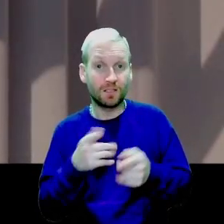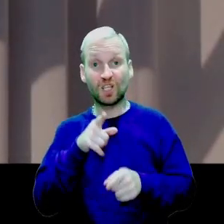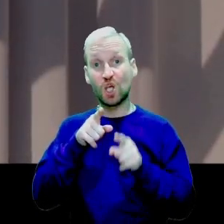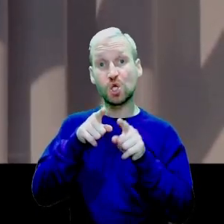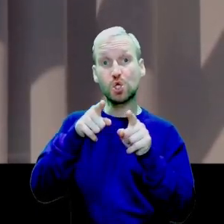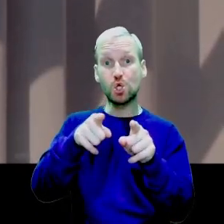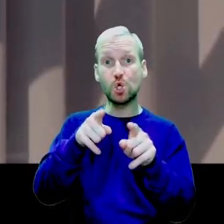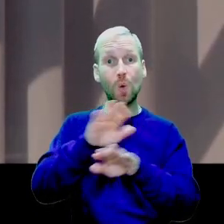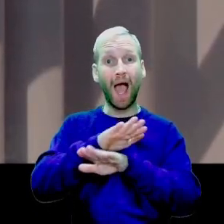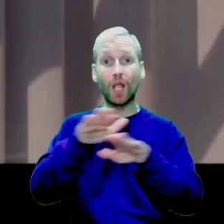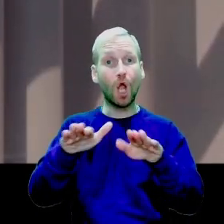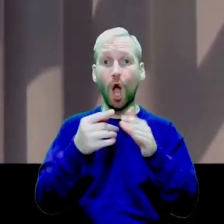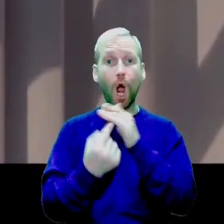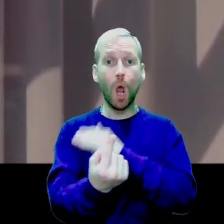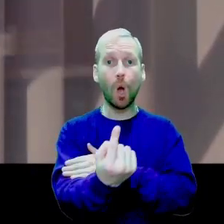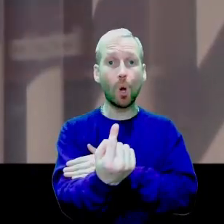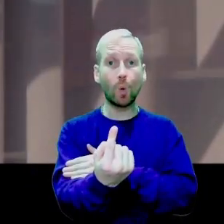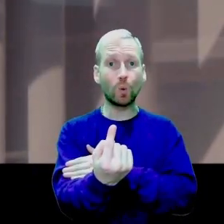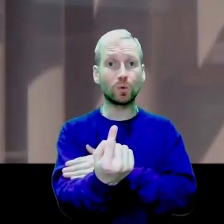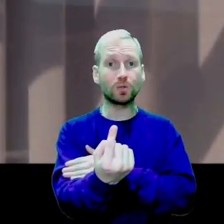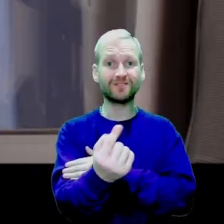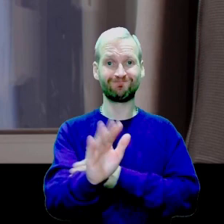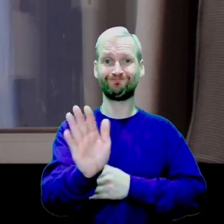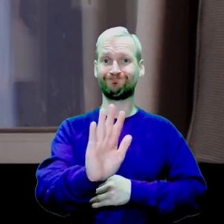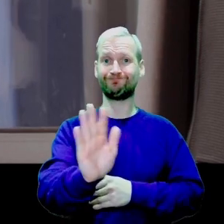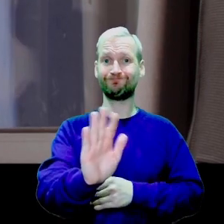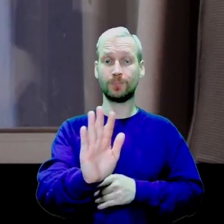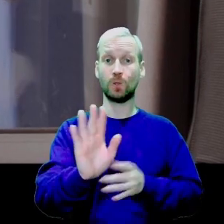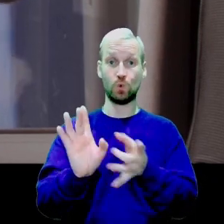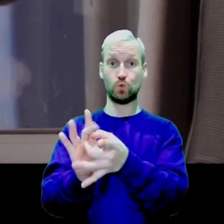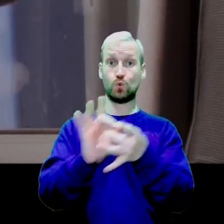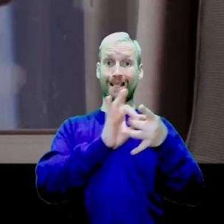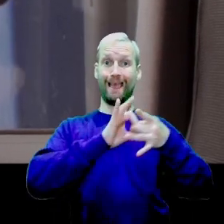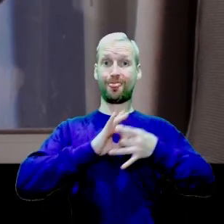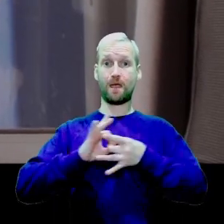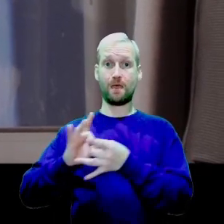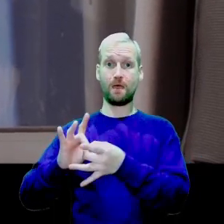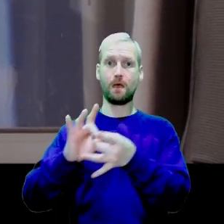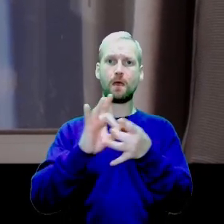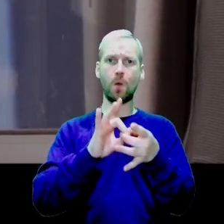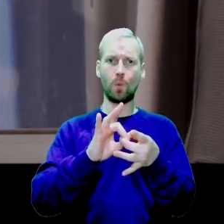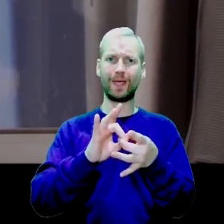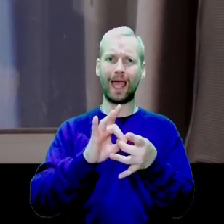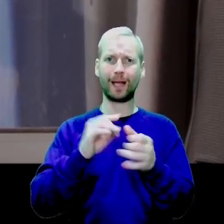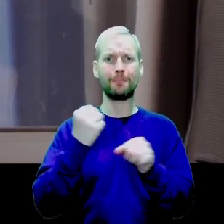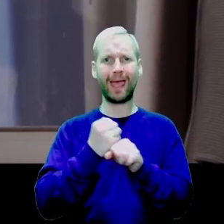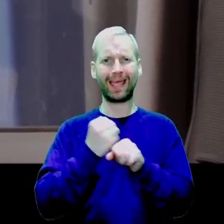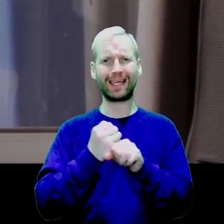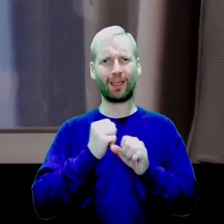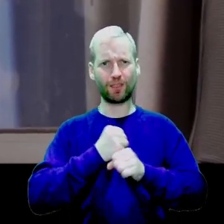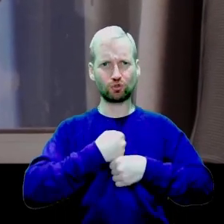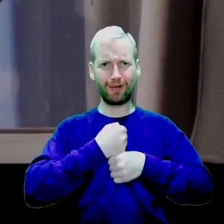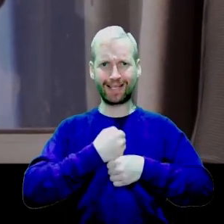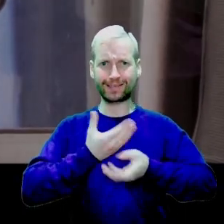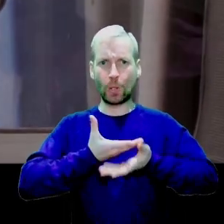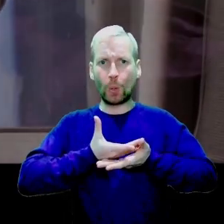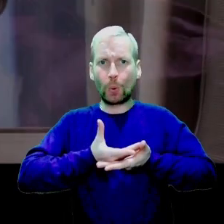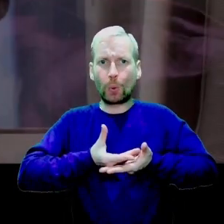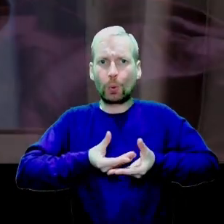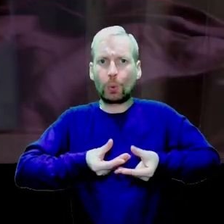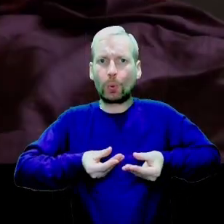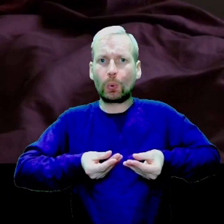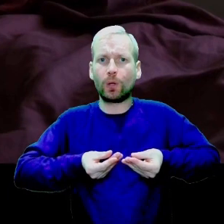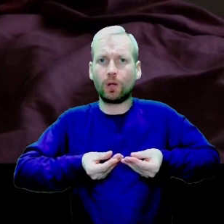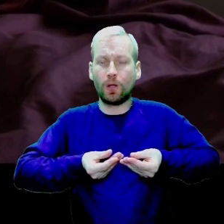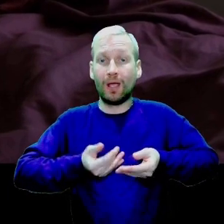You are not alone in this. Together, we can ease the stress,